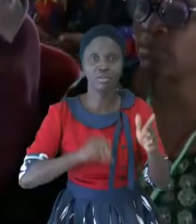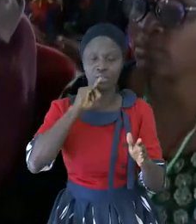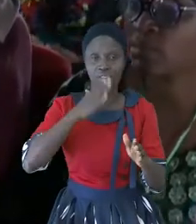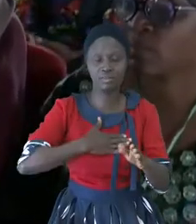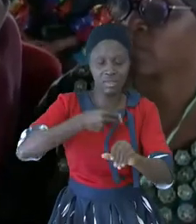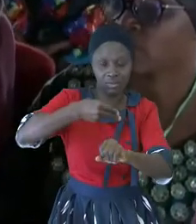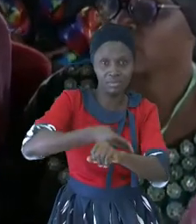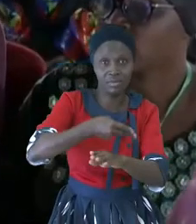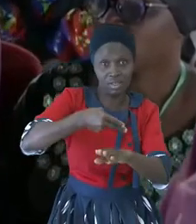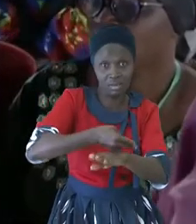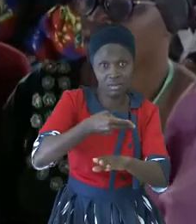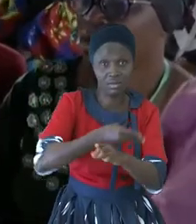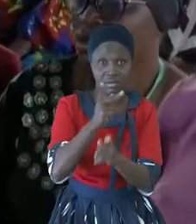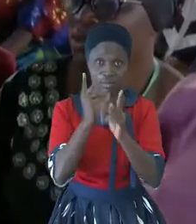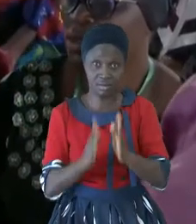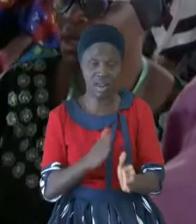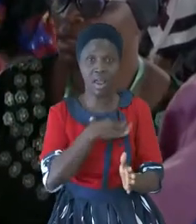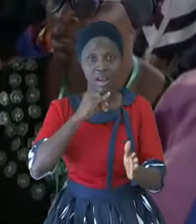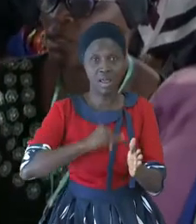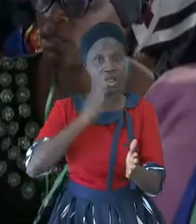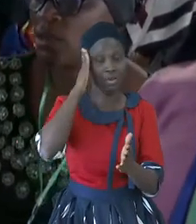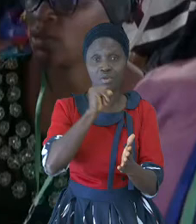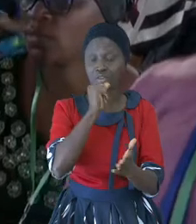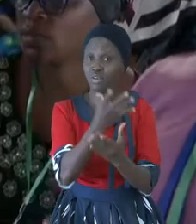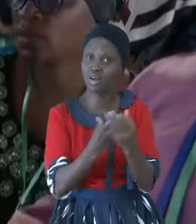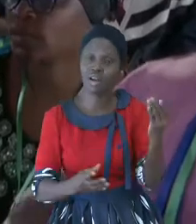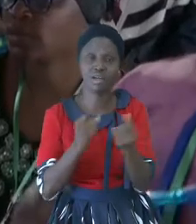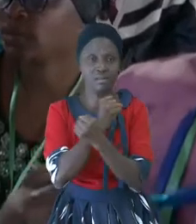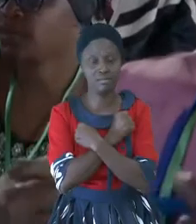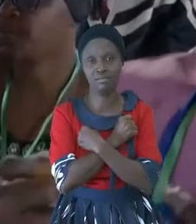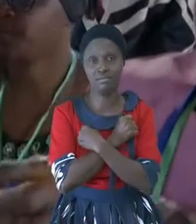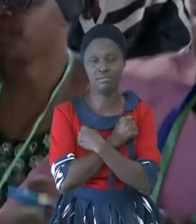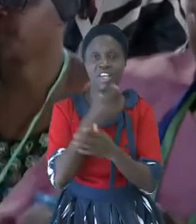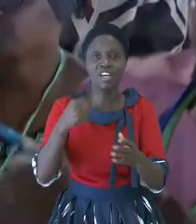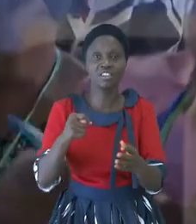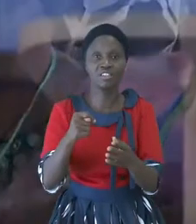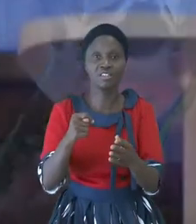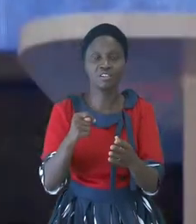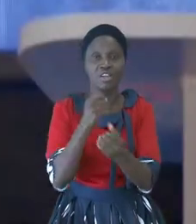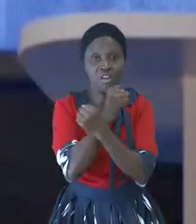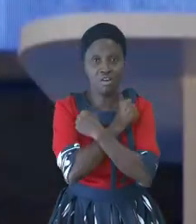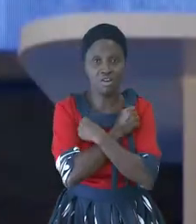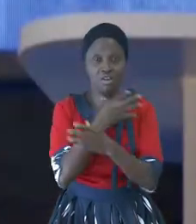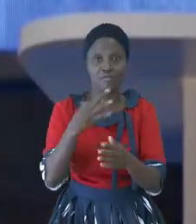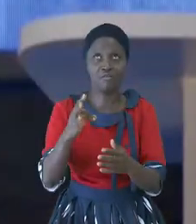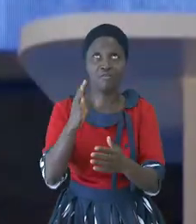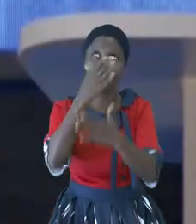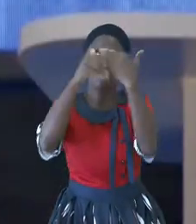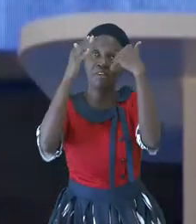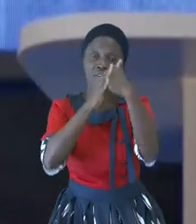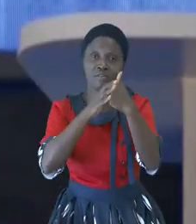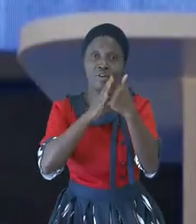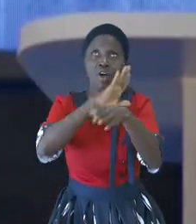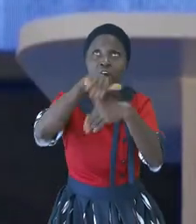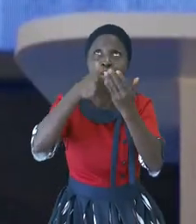and I will not lack love. The love of heaven, all of heaven looking at you